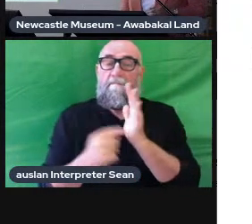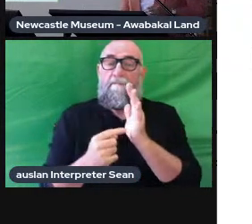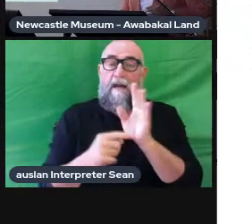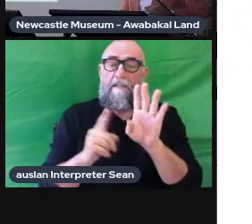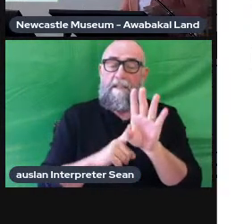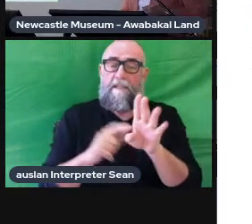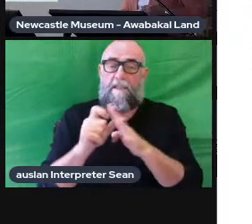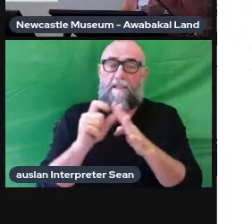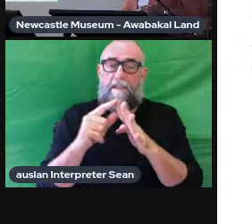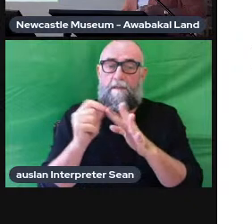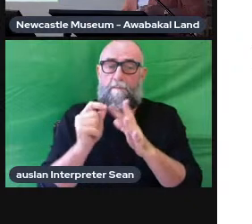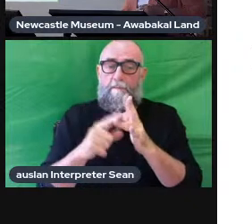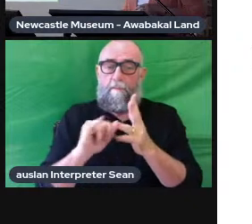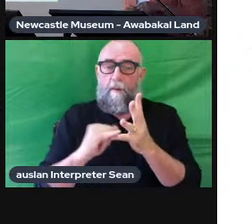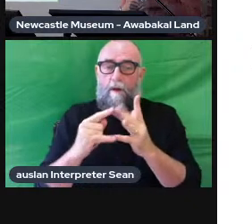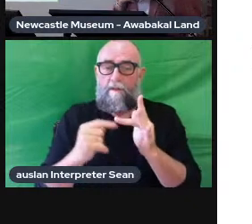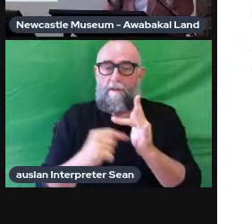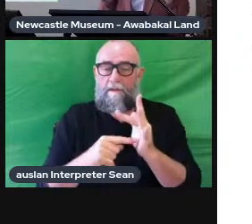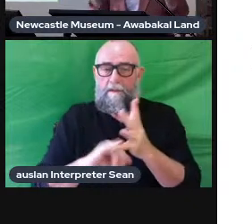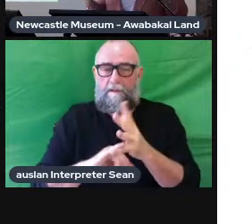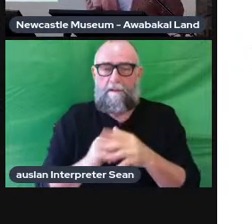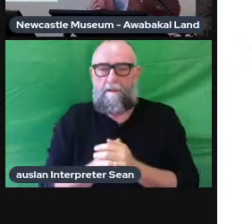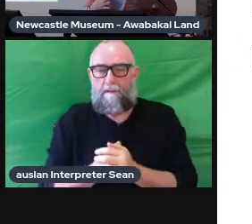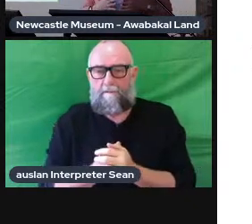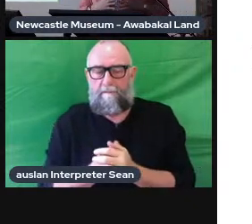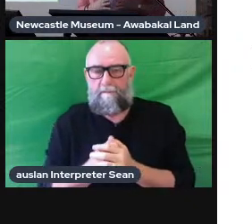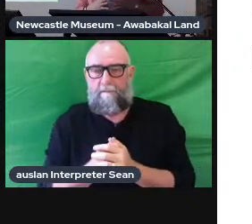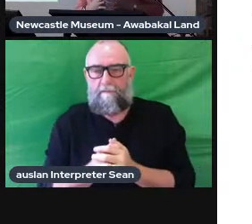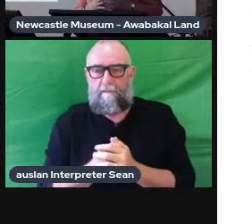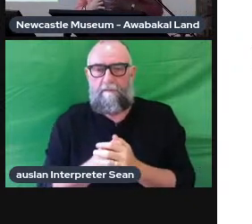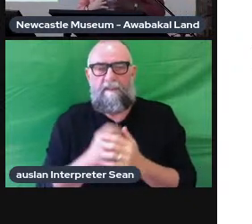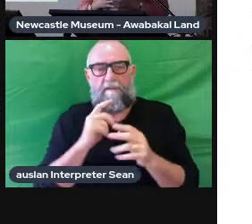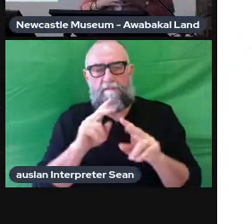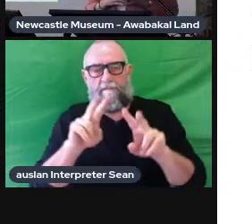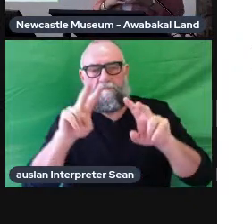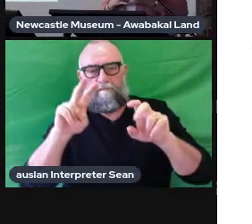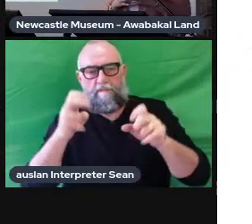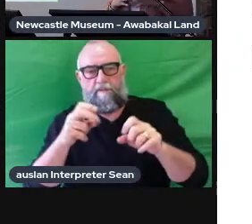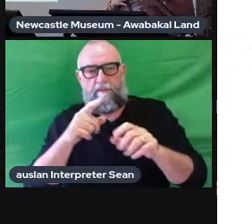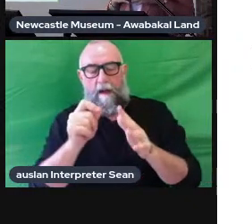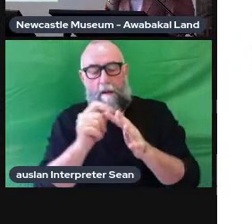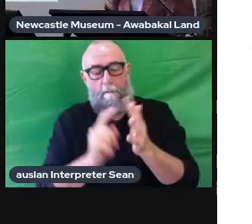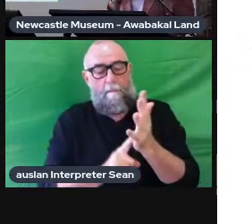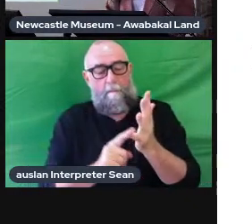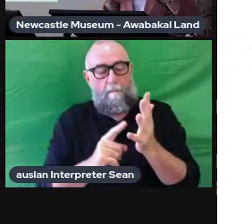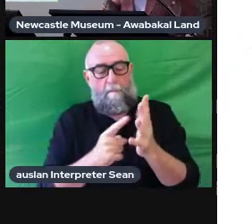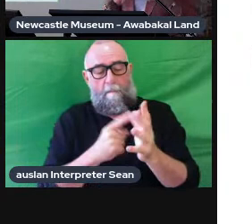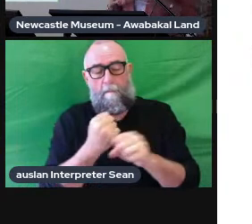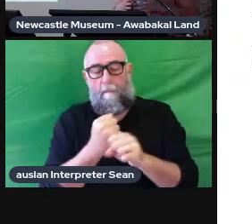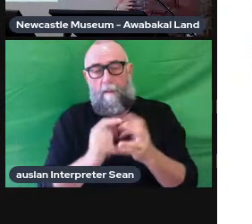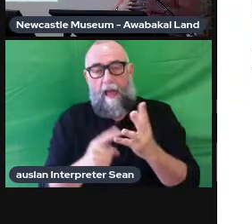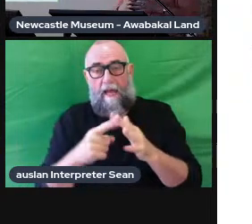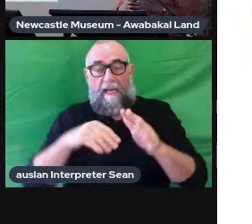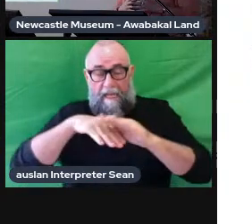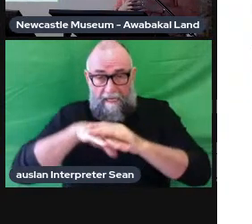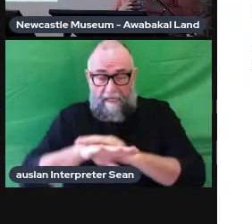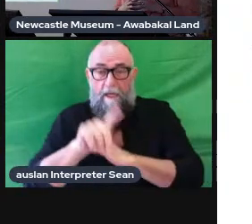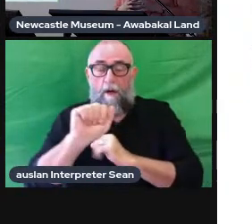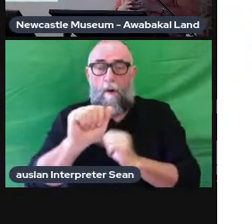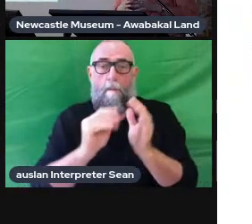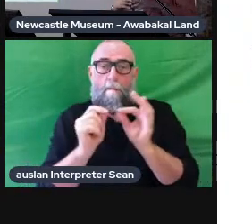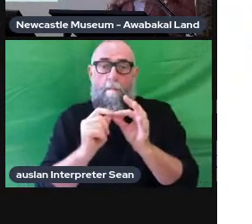Okay, so the next risk factor I want to talk about are these fatty deposits, these plaques inside the blood vessels. We have, again, a range